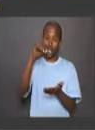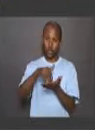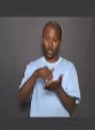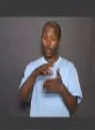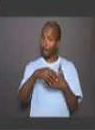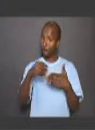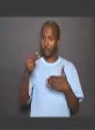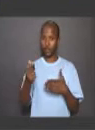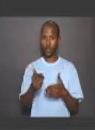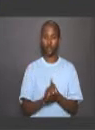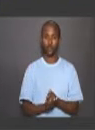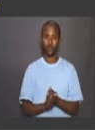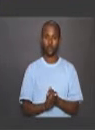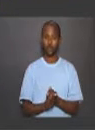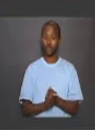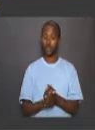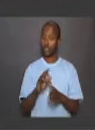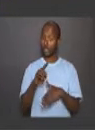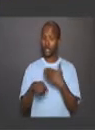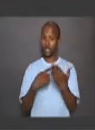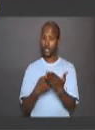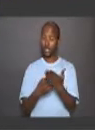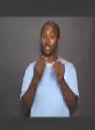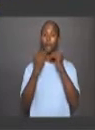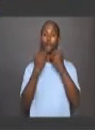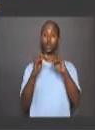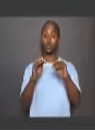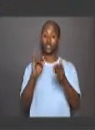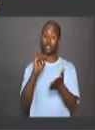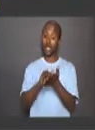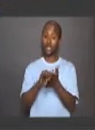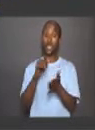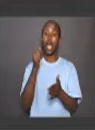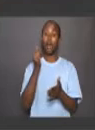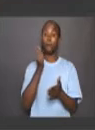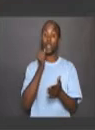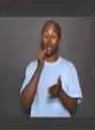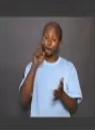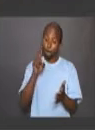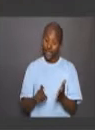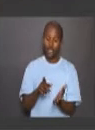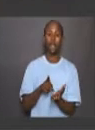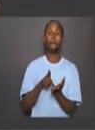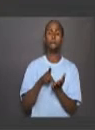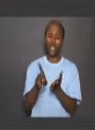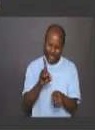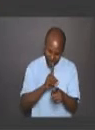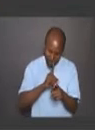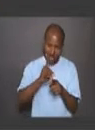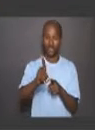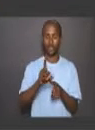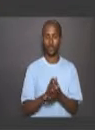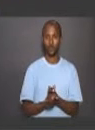126,000 bir. This is the amount that Amira must pay